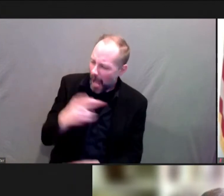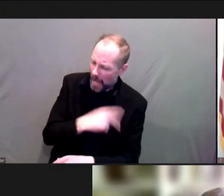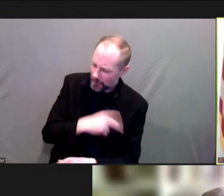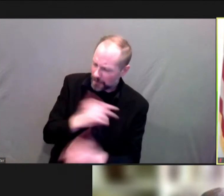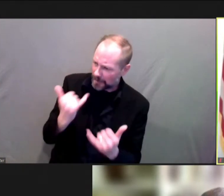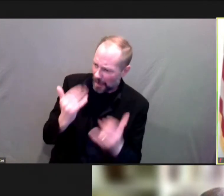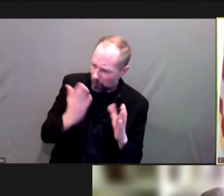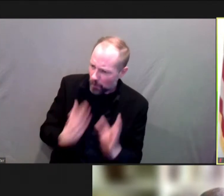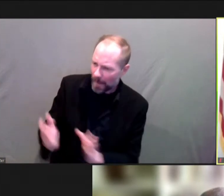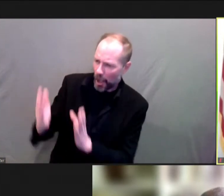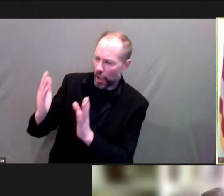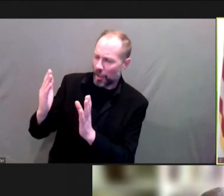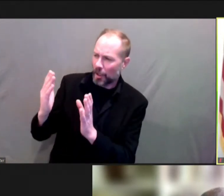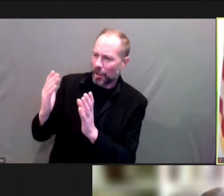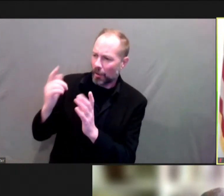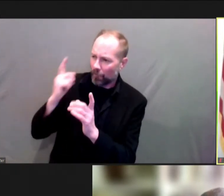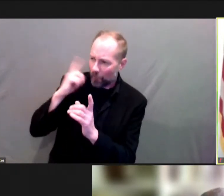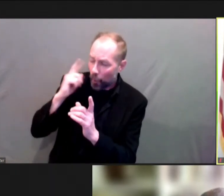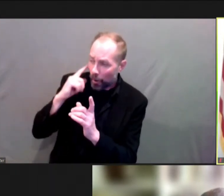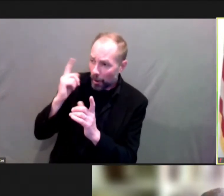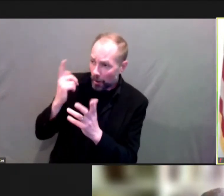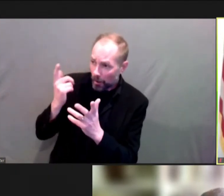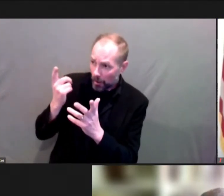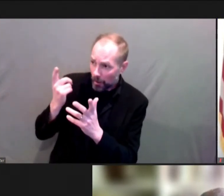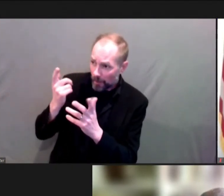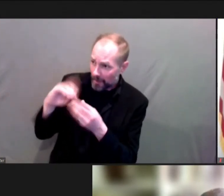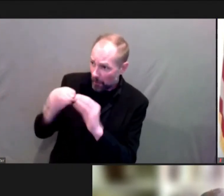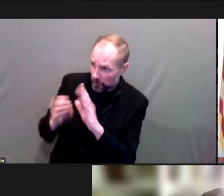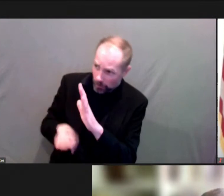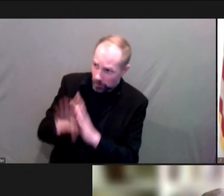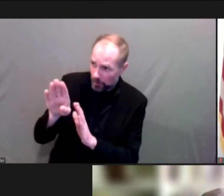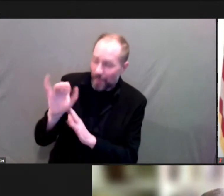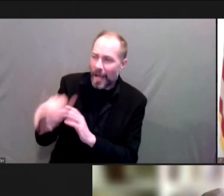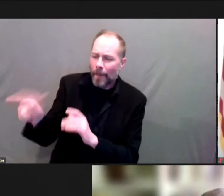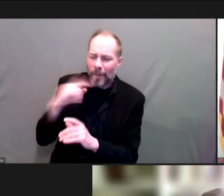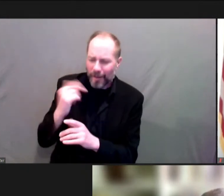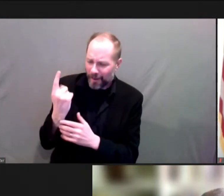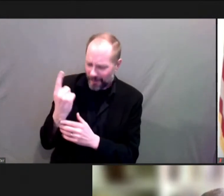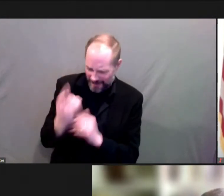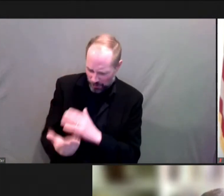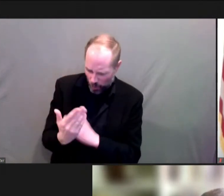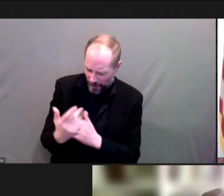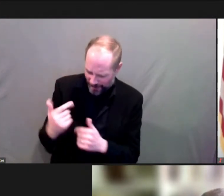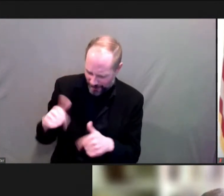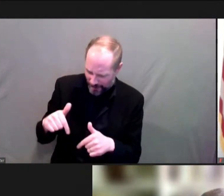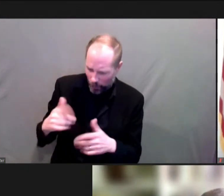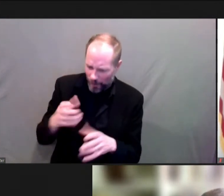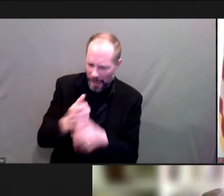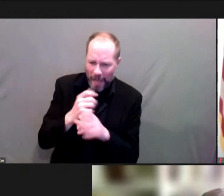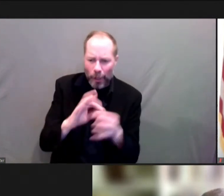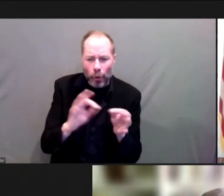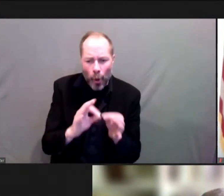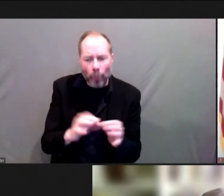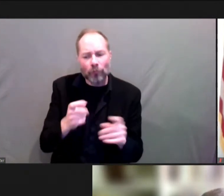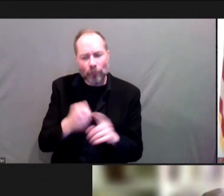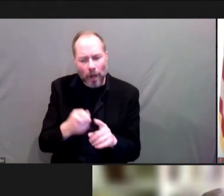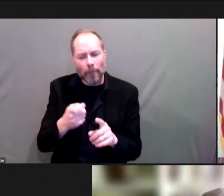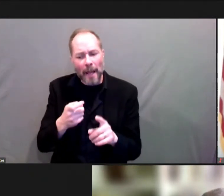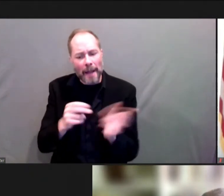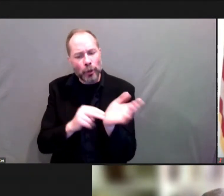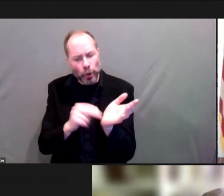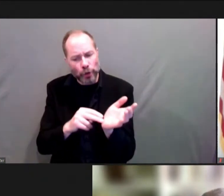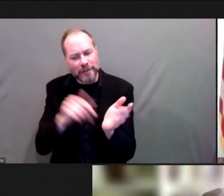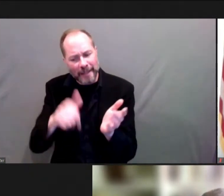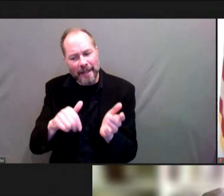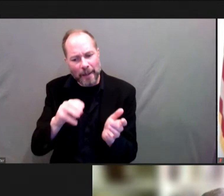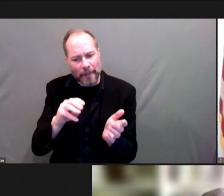preparing. But this morning we got a note from a nurse in the metro area. It was pretty strongly worded, describing